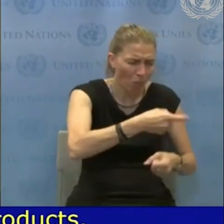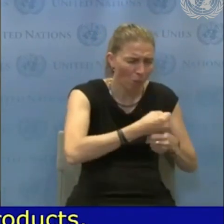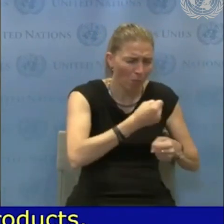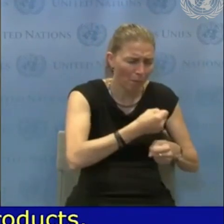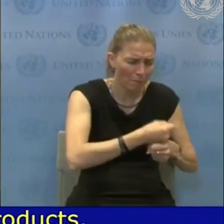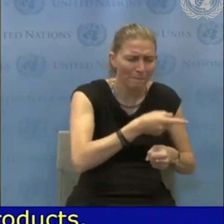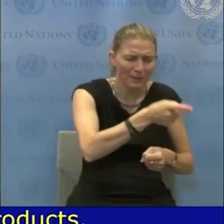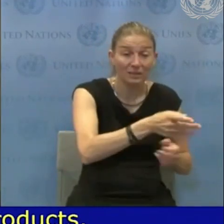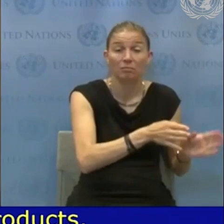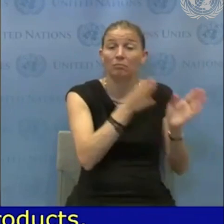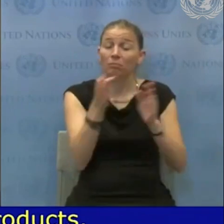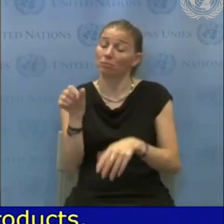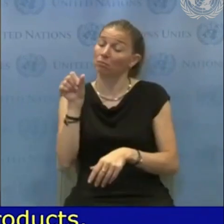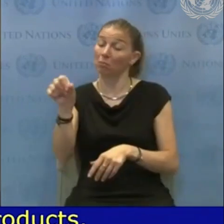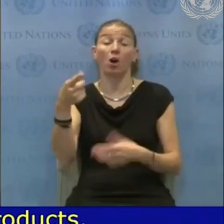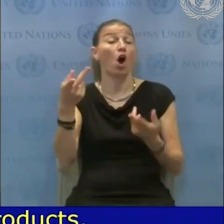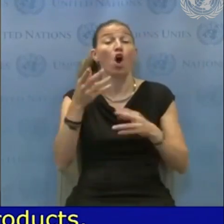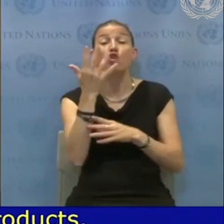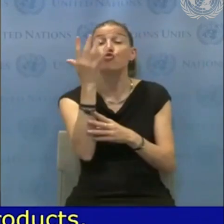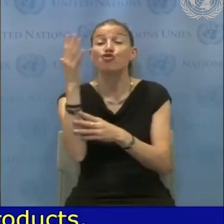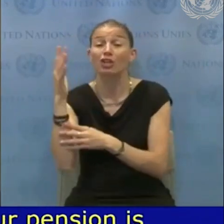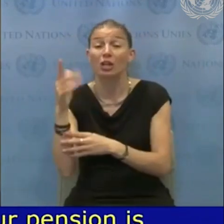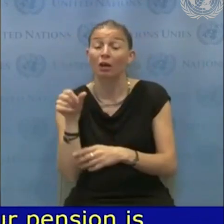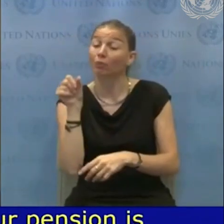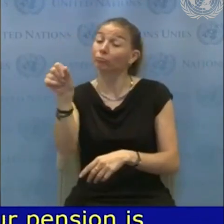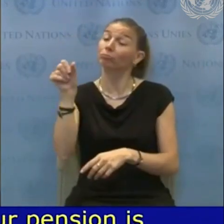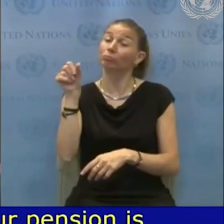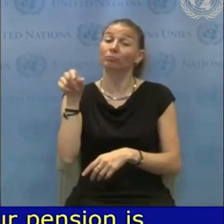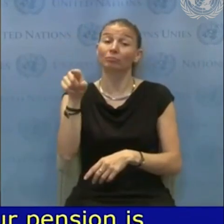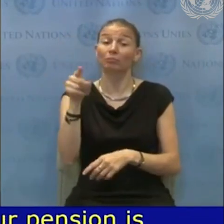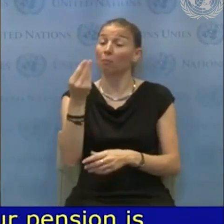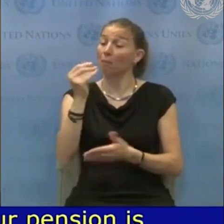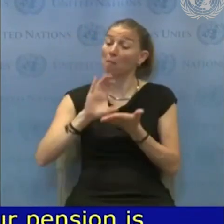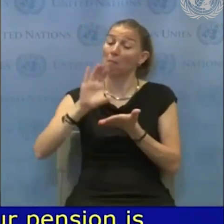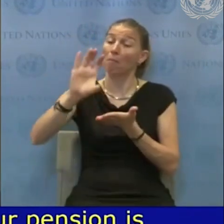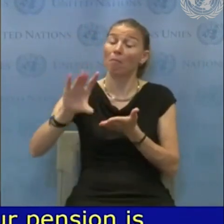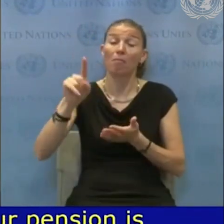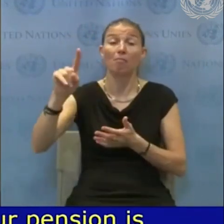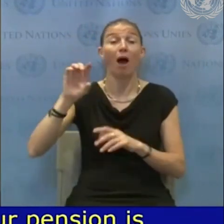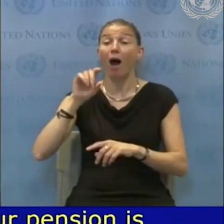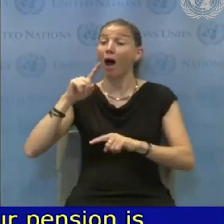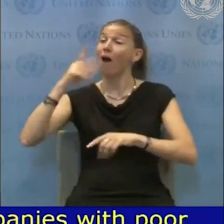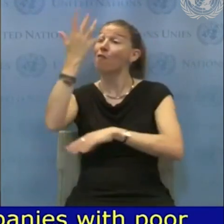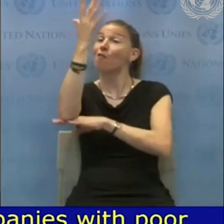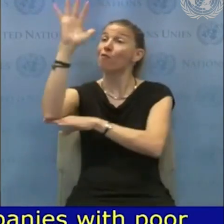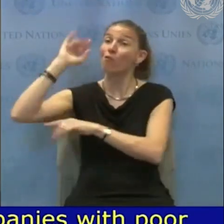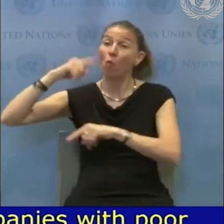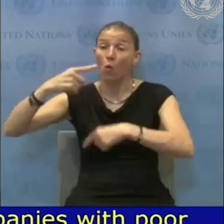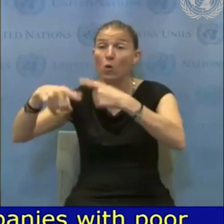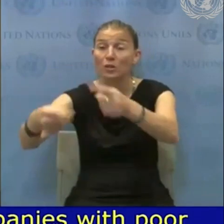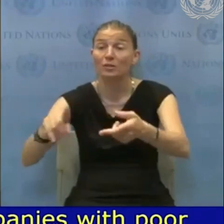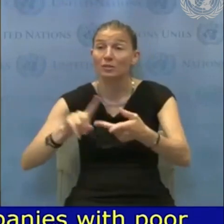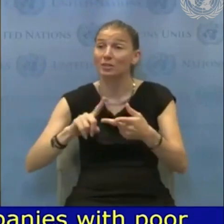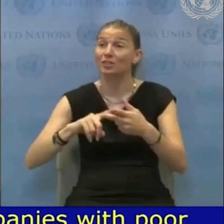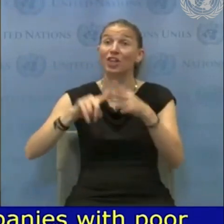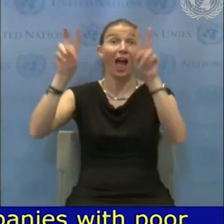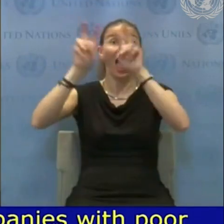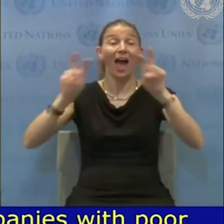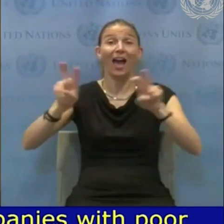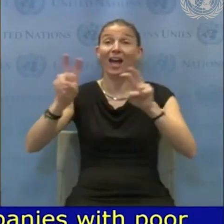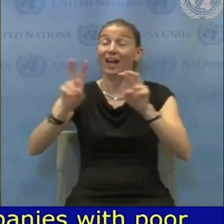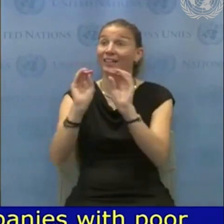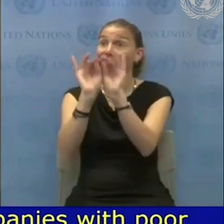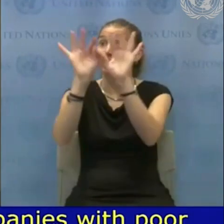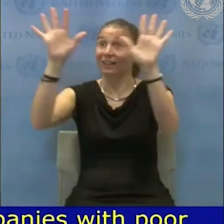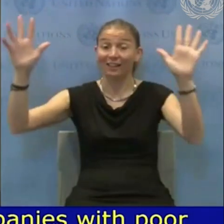the green button, your pension goes into sustainable forestry, clean energy, companies with